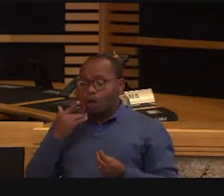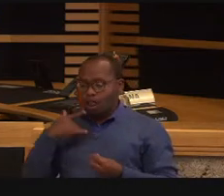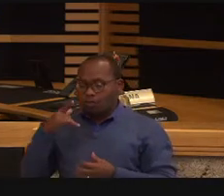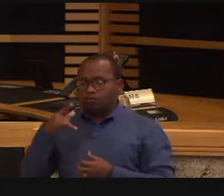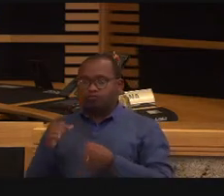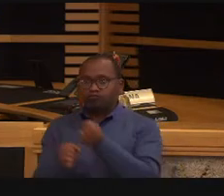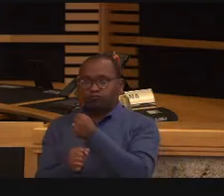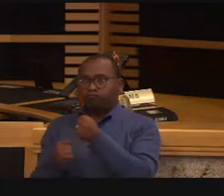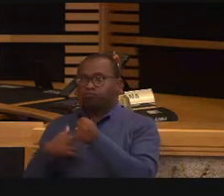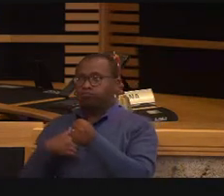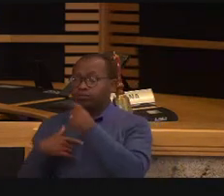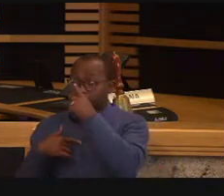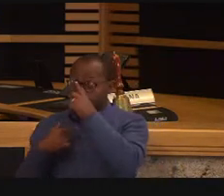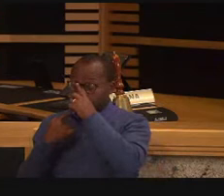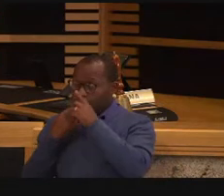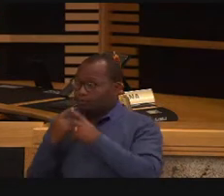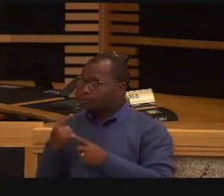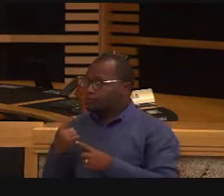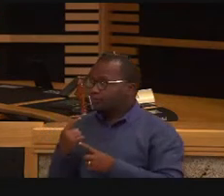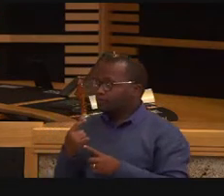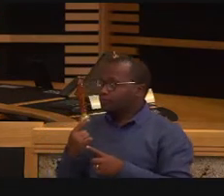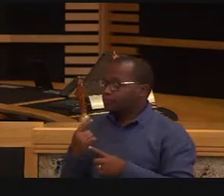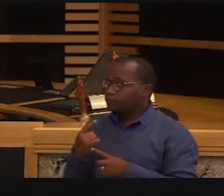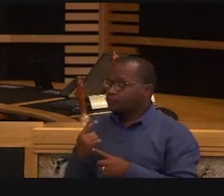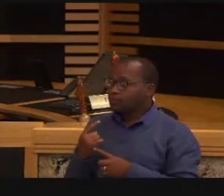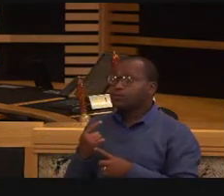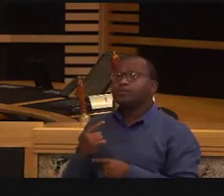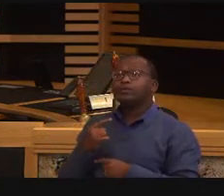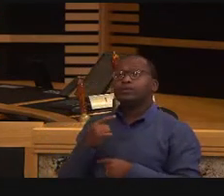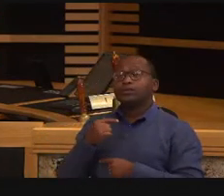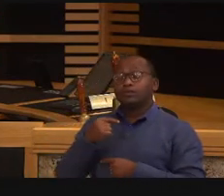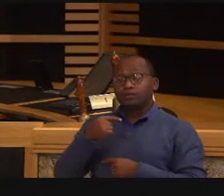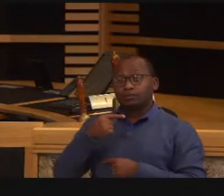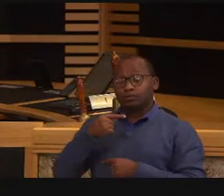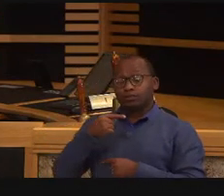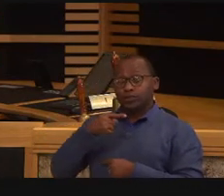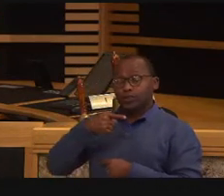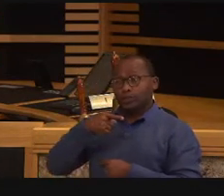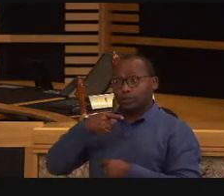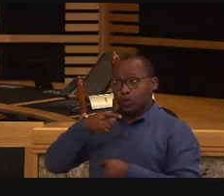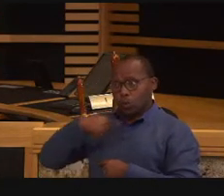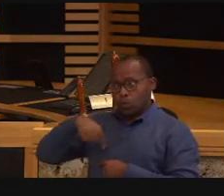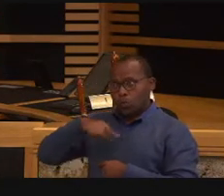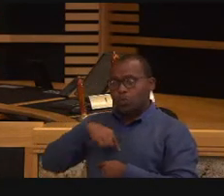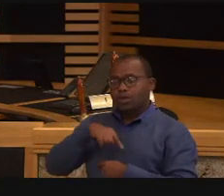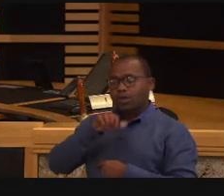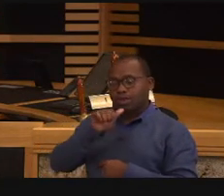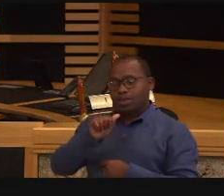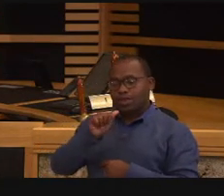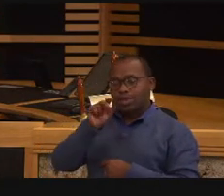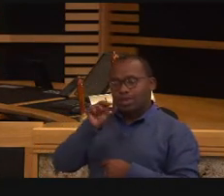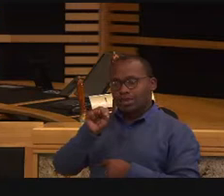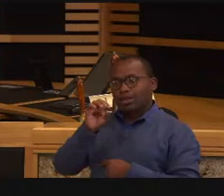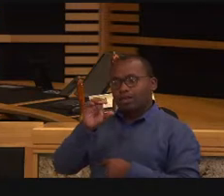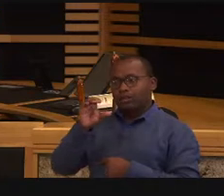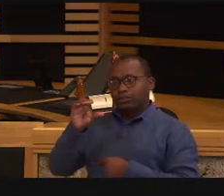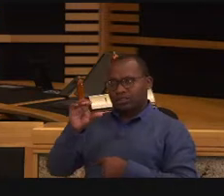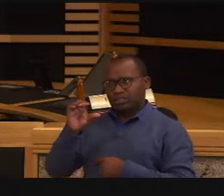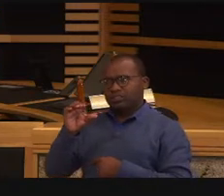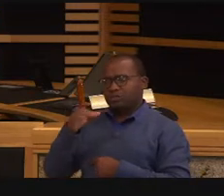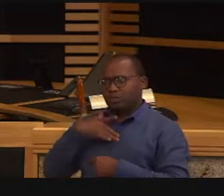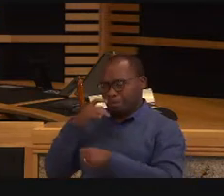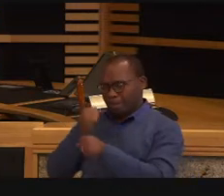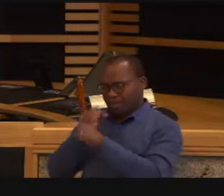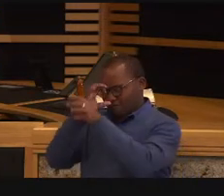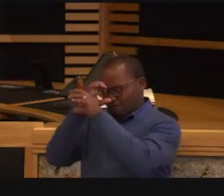are times when I think as the African National Congress, we have to focus to ourselves most of the time. I couldn't need